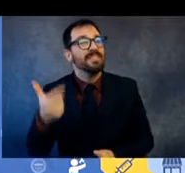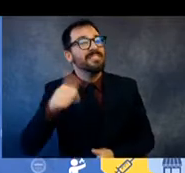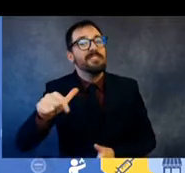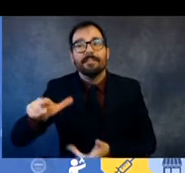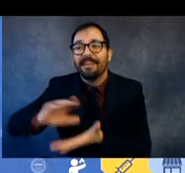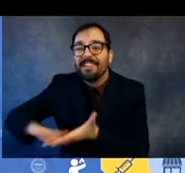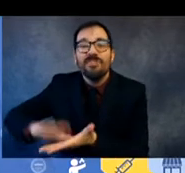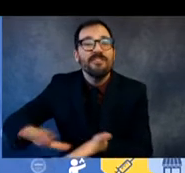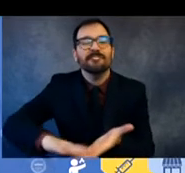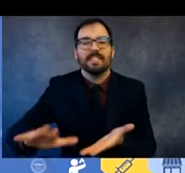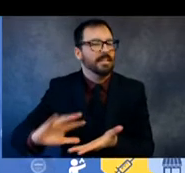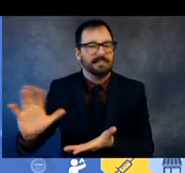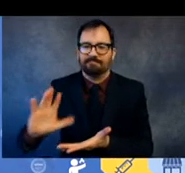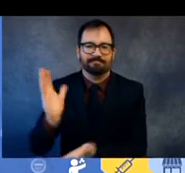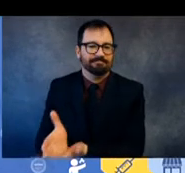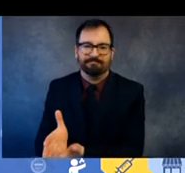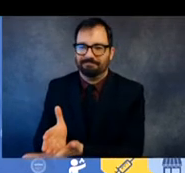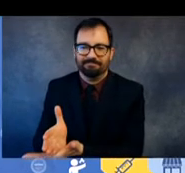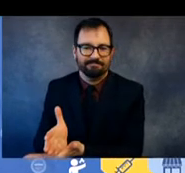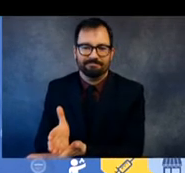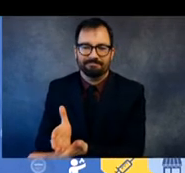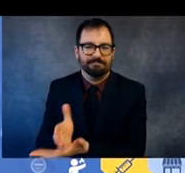those transportation employees.